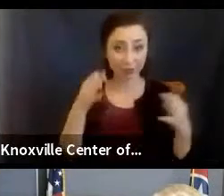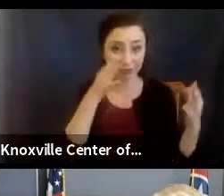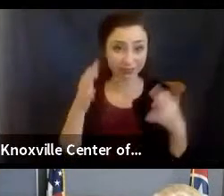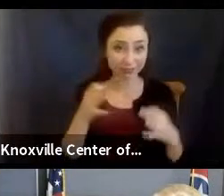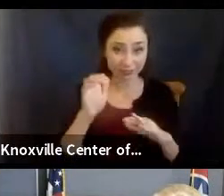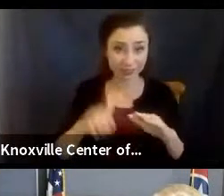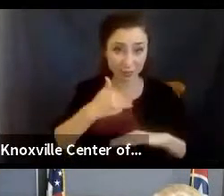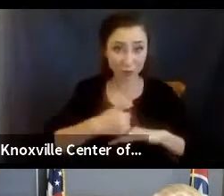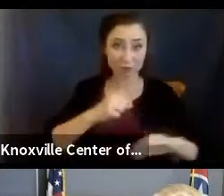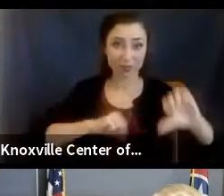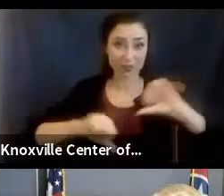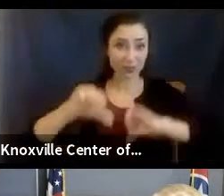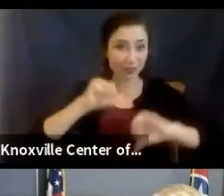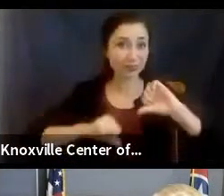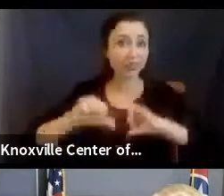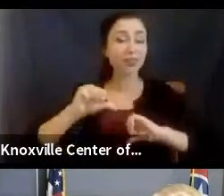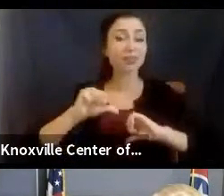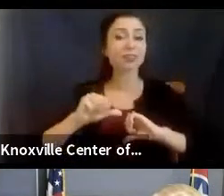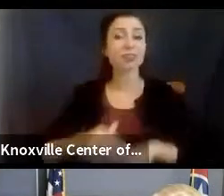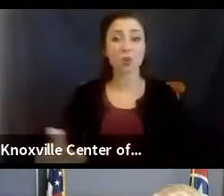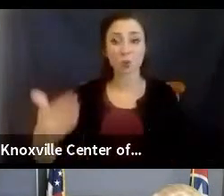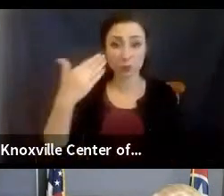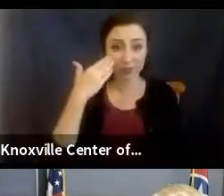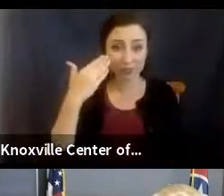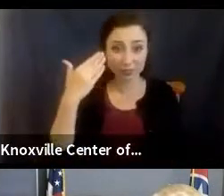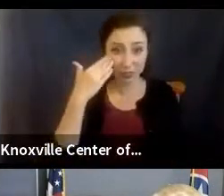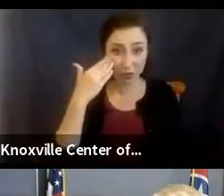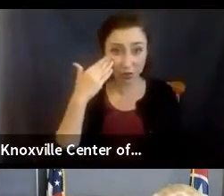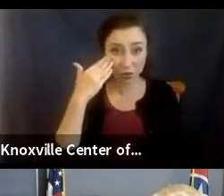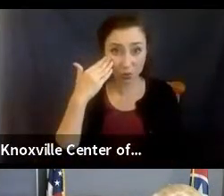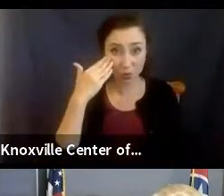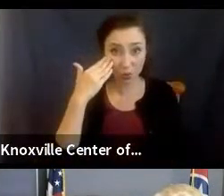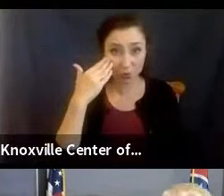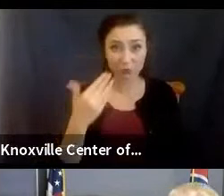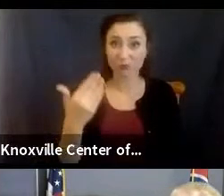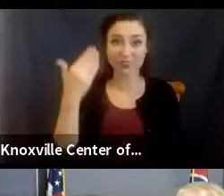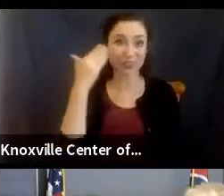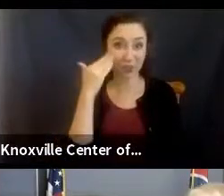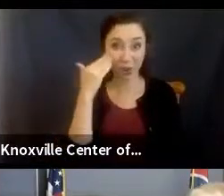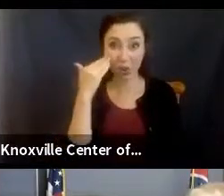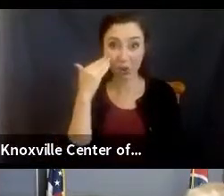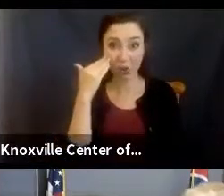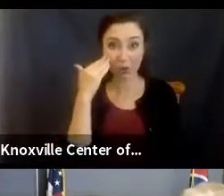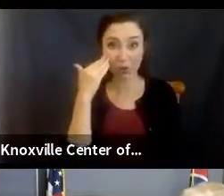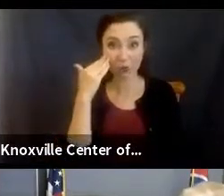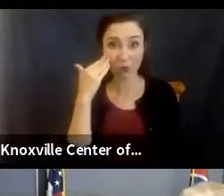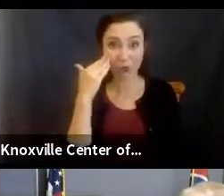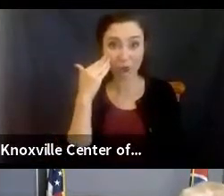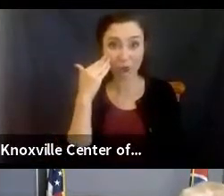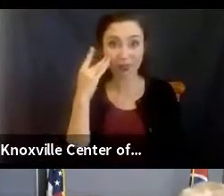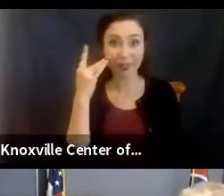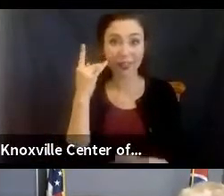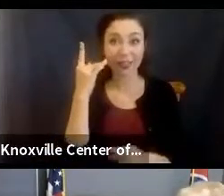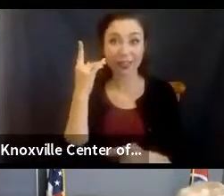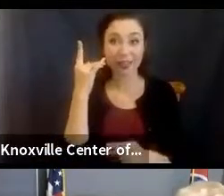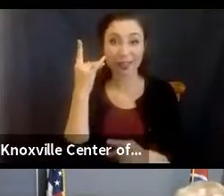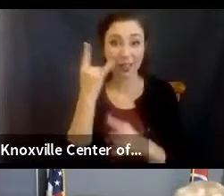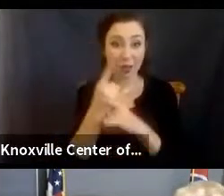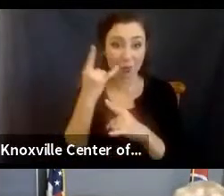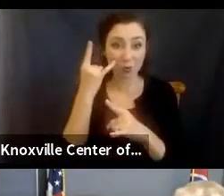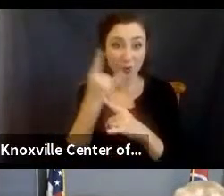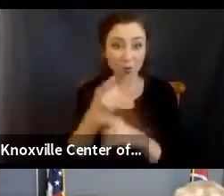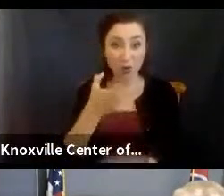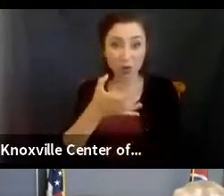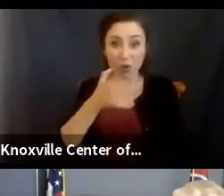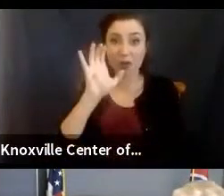are based on science. We know that. We just know this, that alcohol consumption